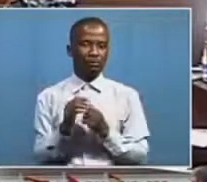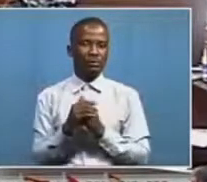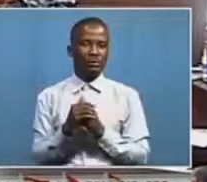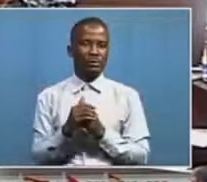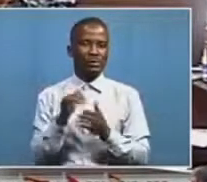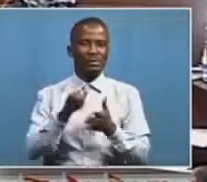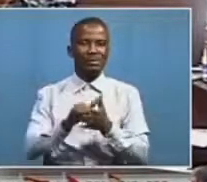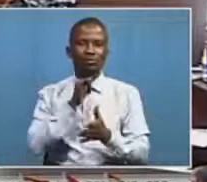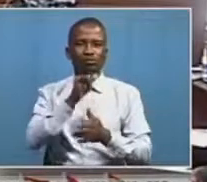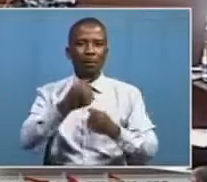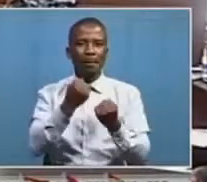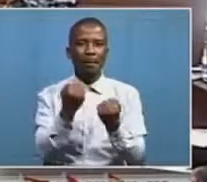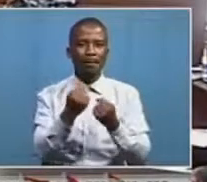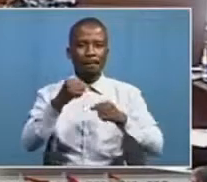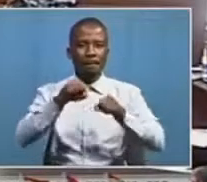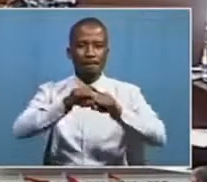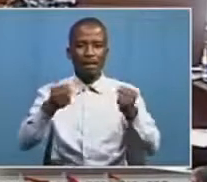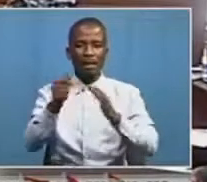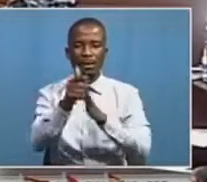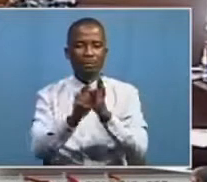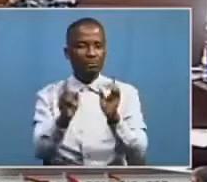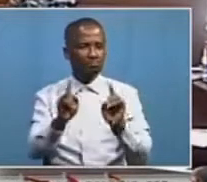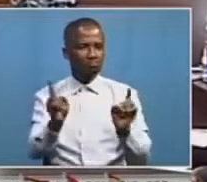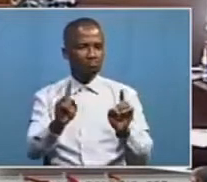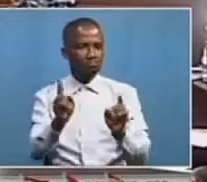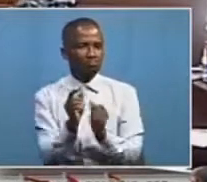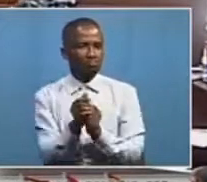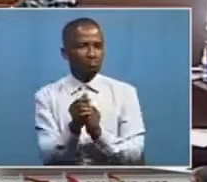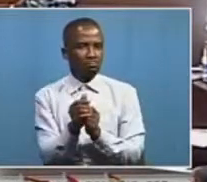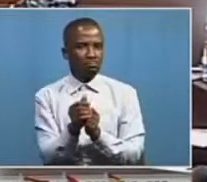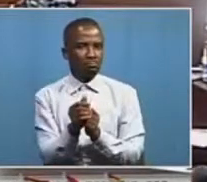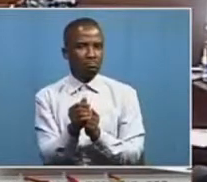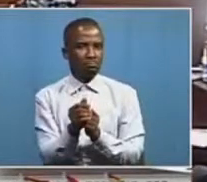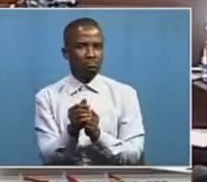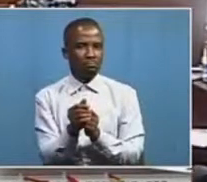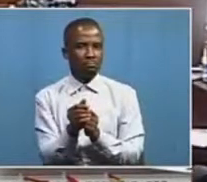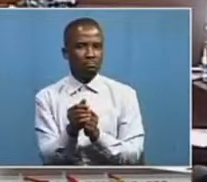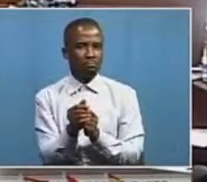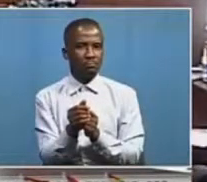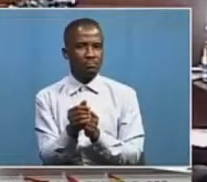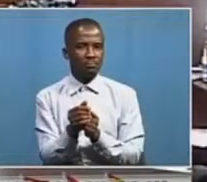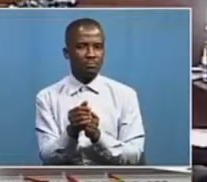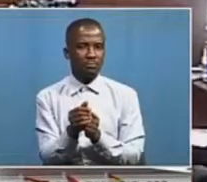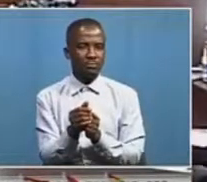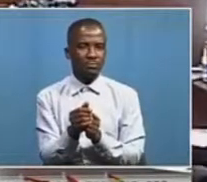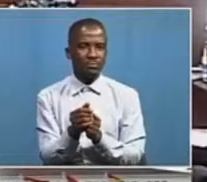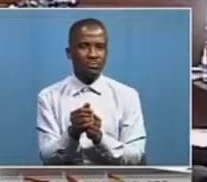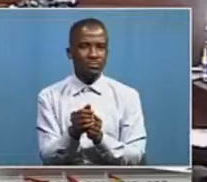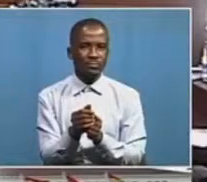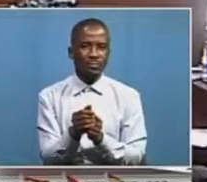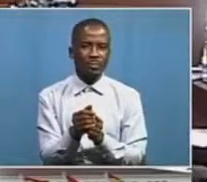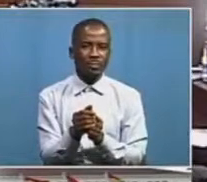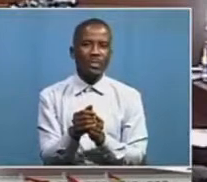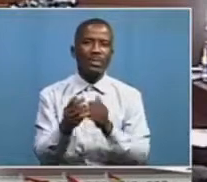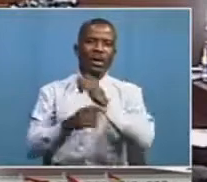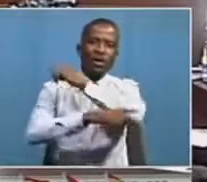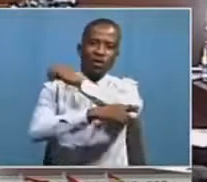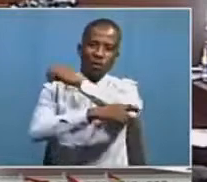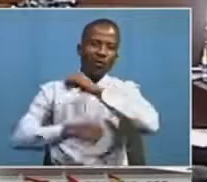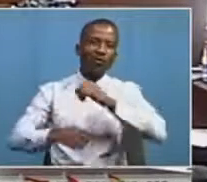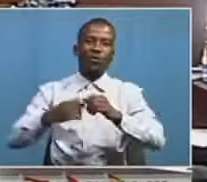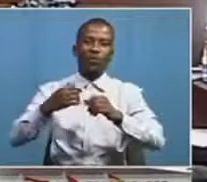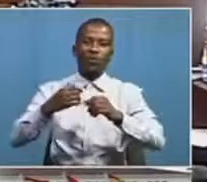Articles 23 and 296 of the Constitution as misconceived. In the alleged vote pattern and the